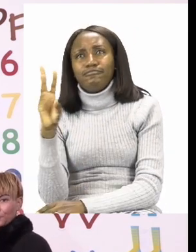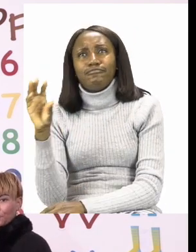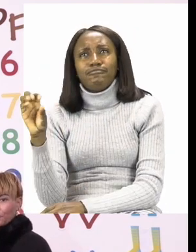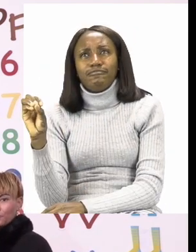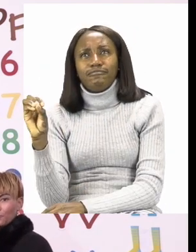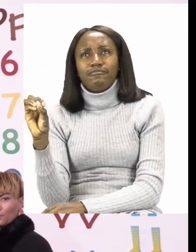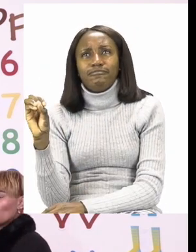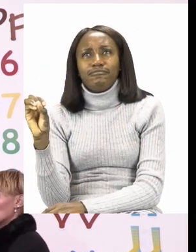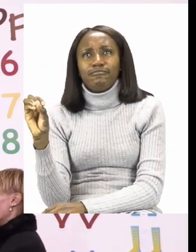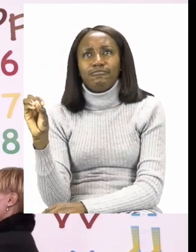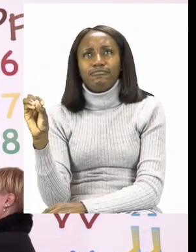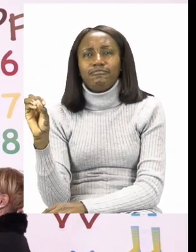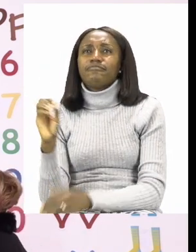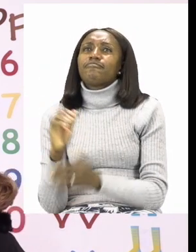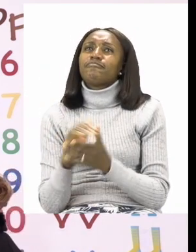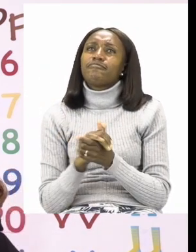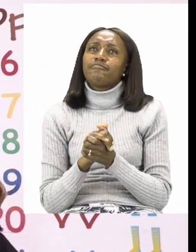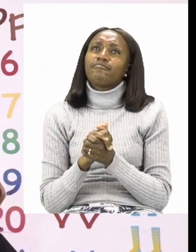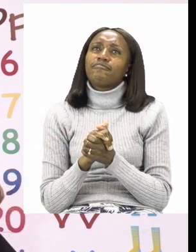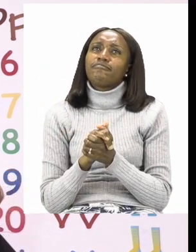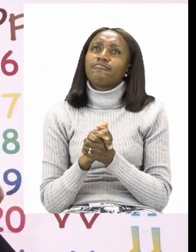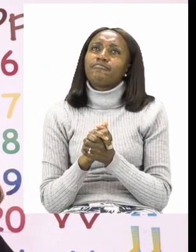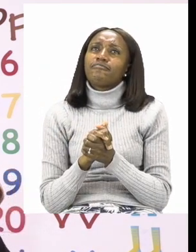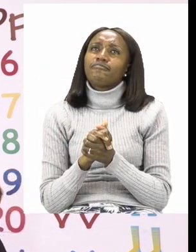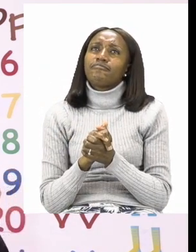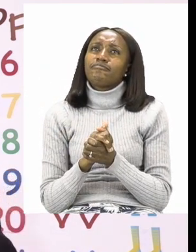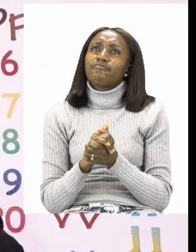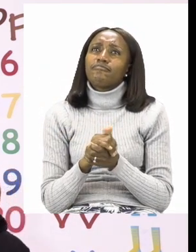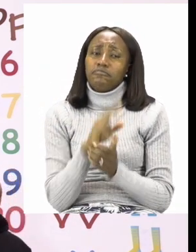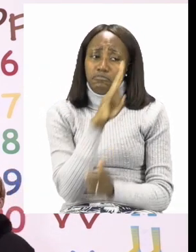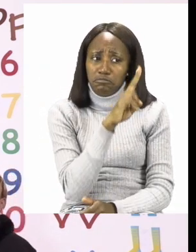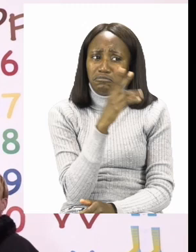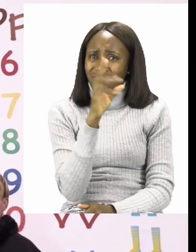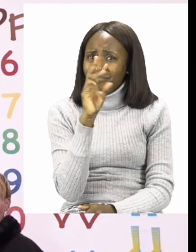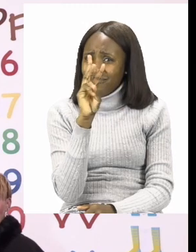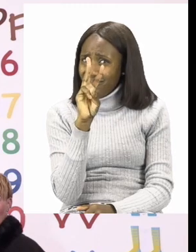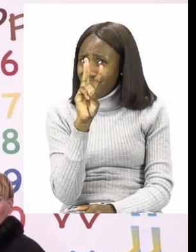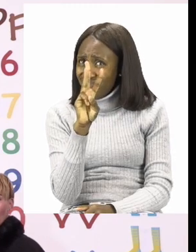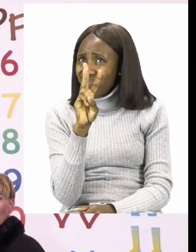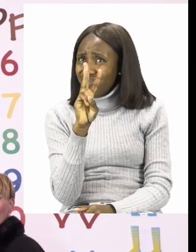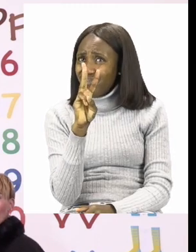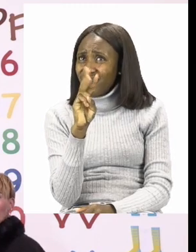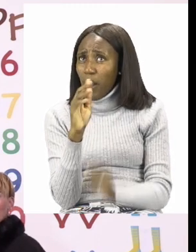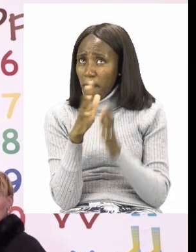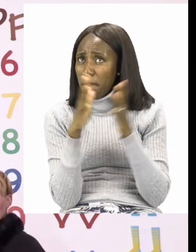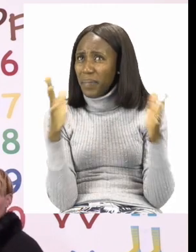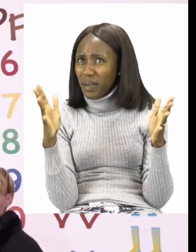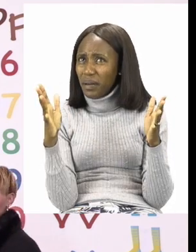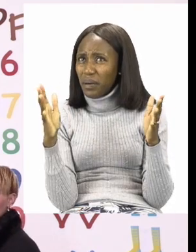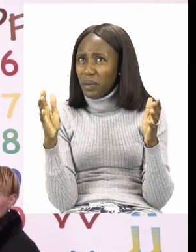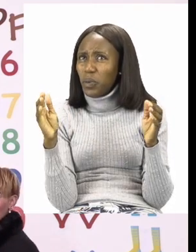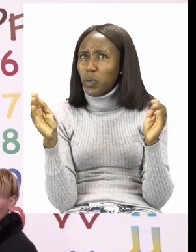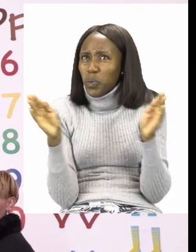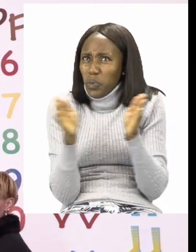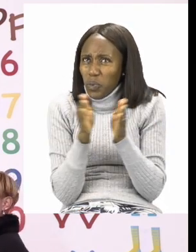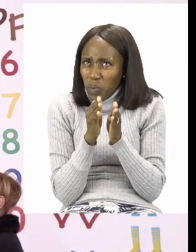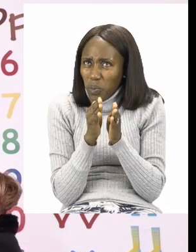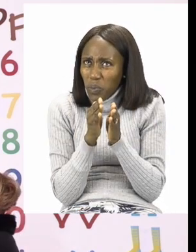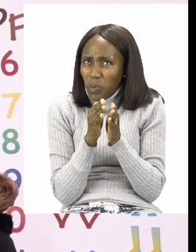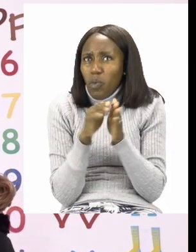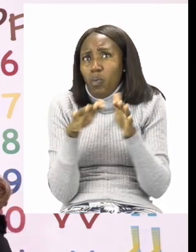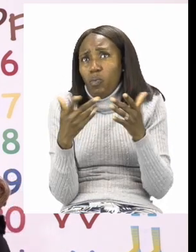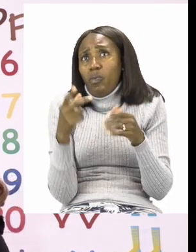60. Is the number 23 bigger than, smaller than, or equals to the